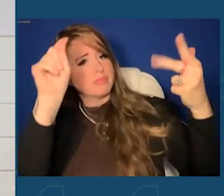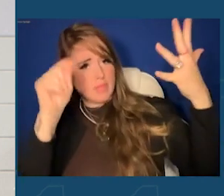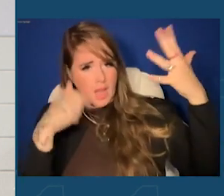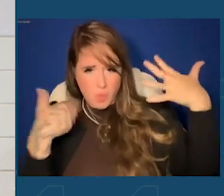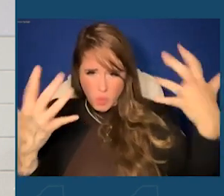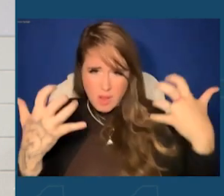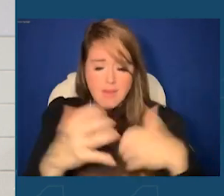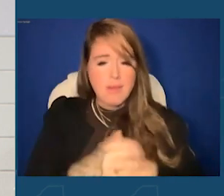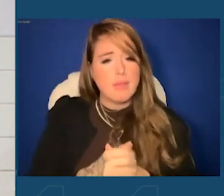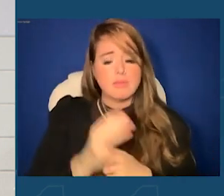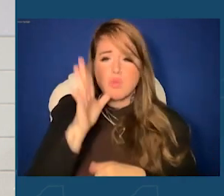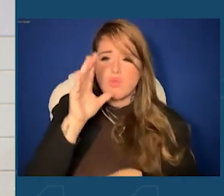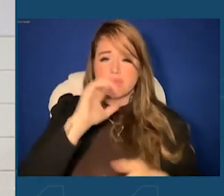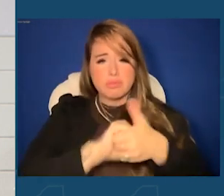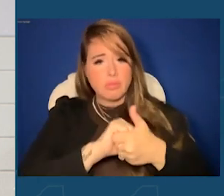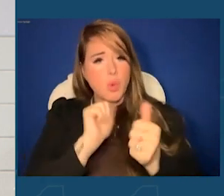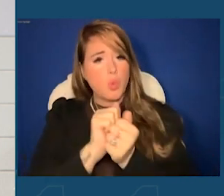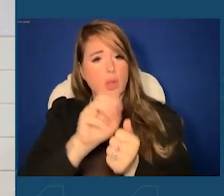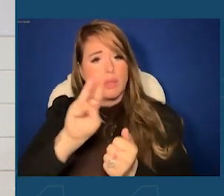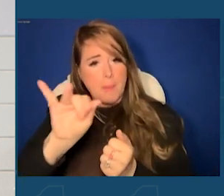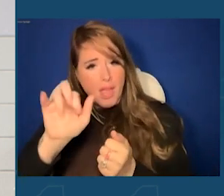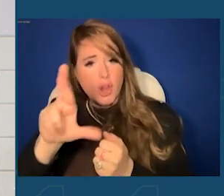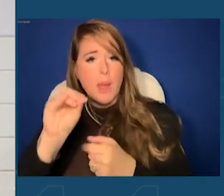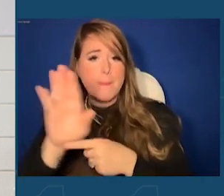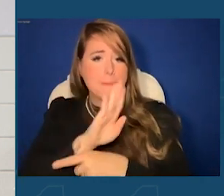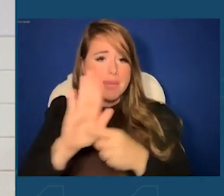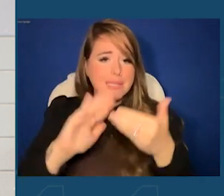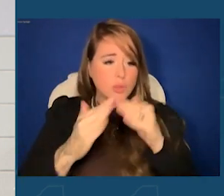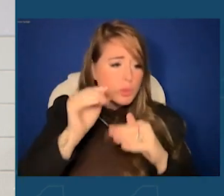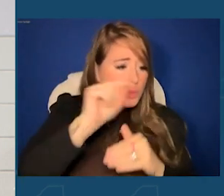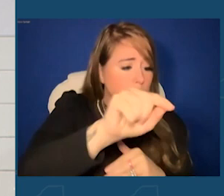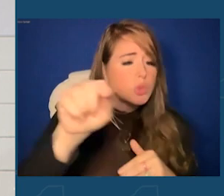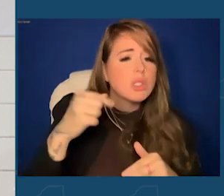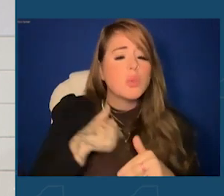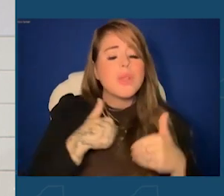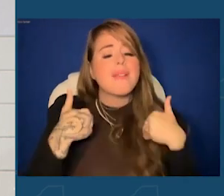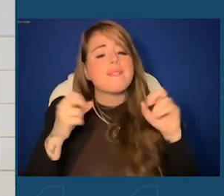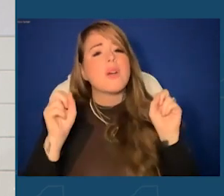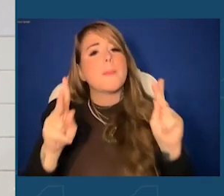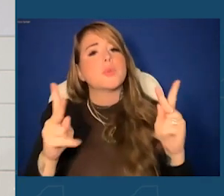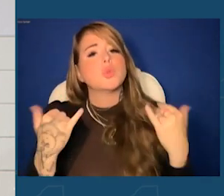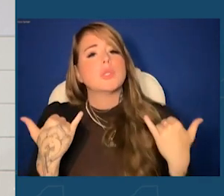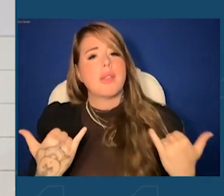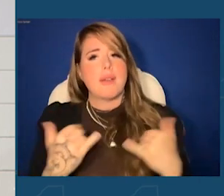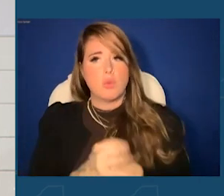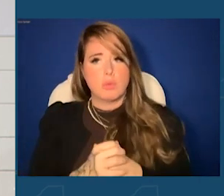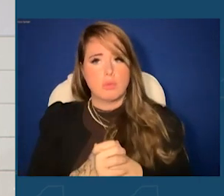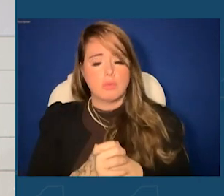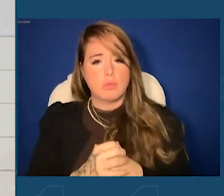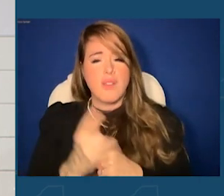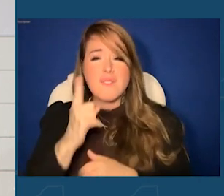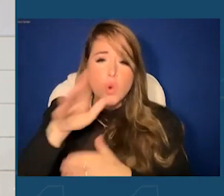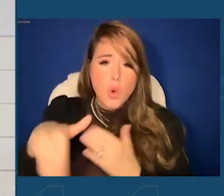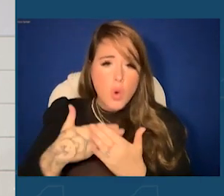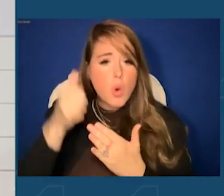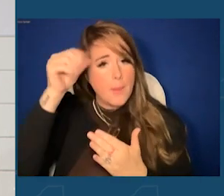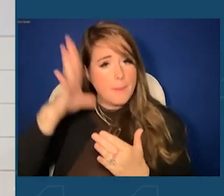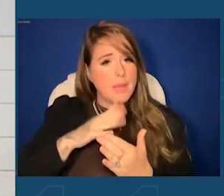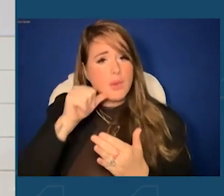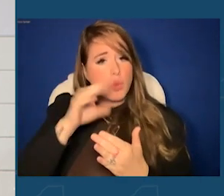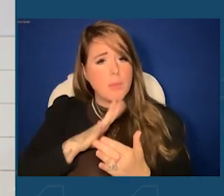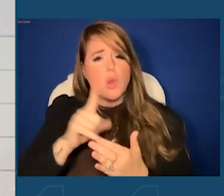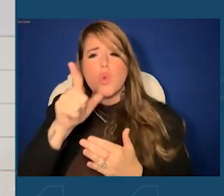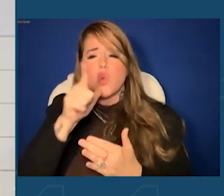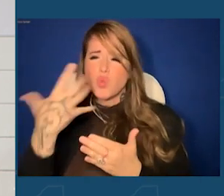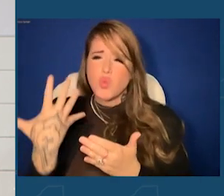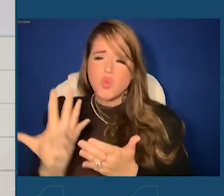work with the mayor and all of our friends in the business community as well. We have an opportunity for all of the men and women who risked everything that they